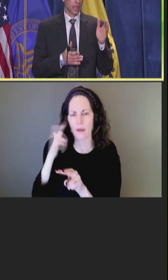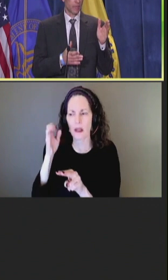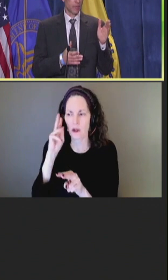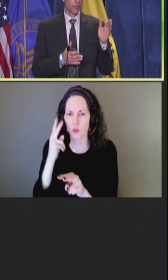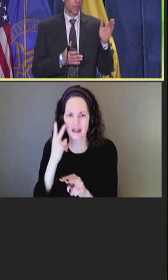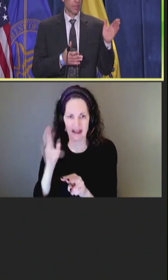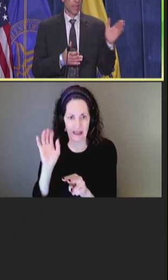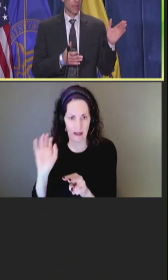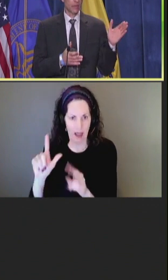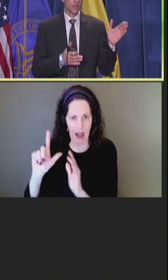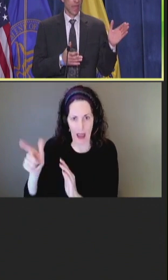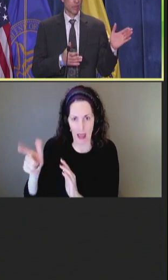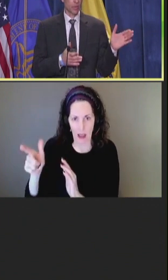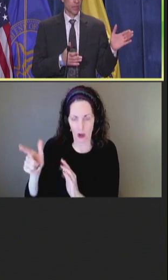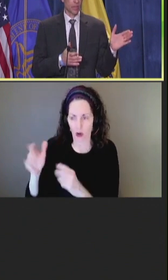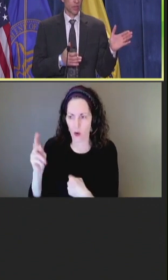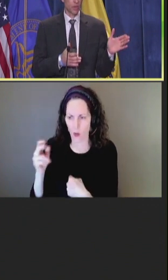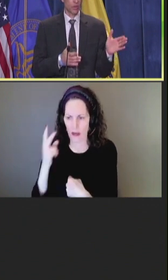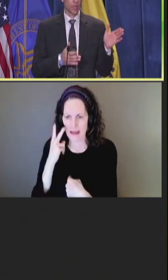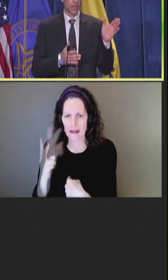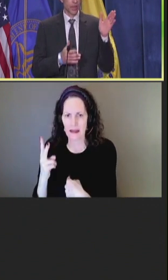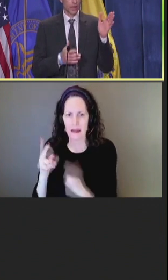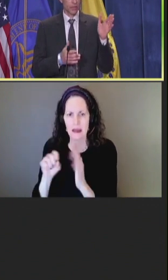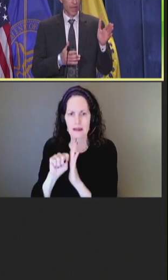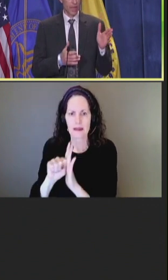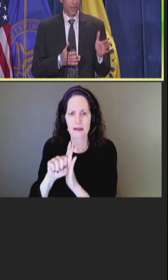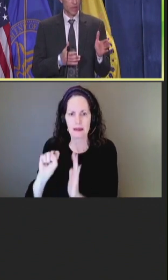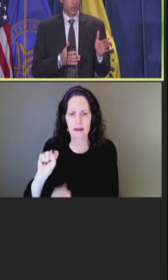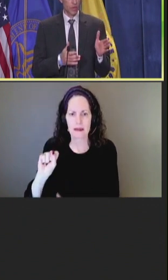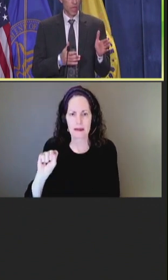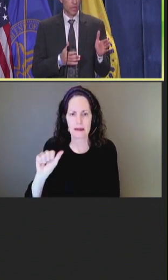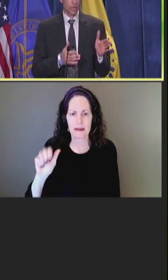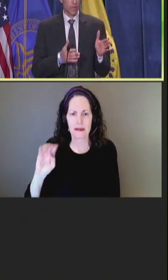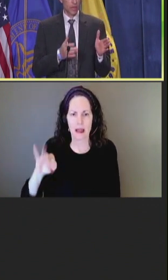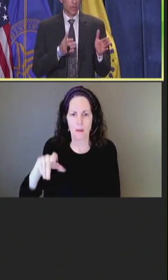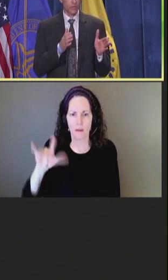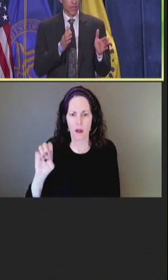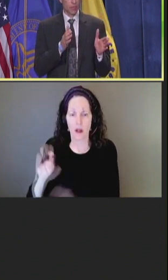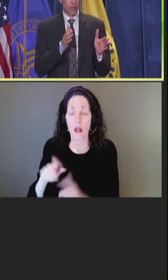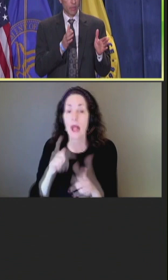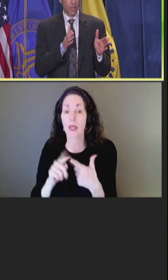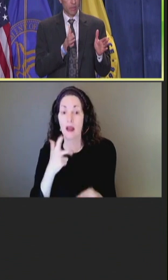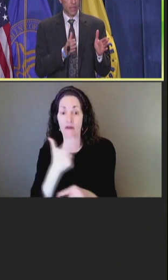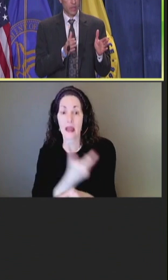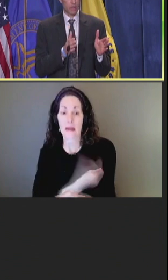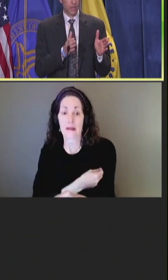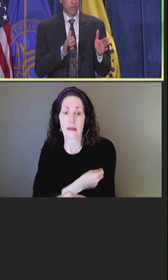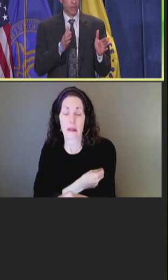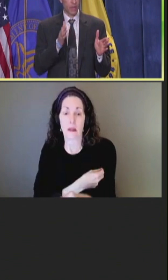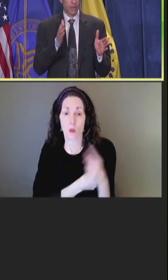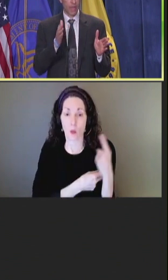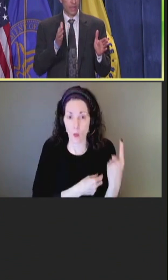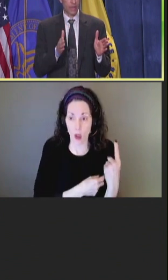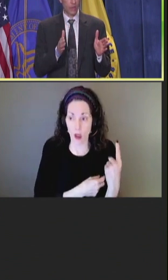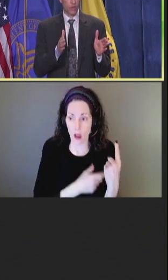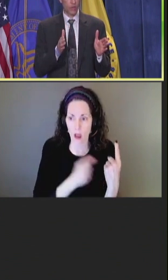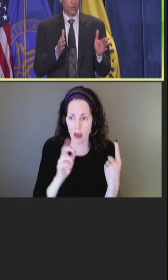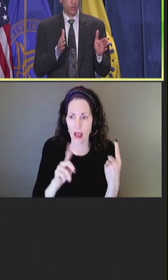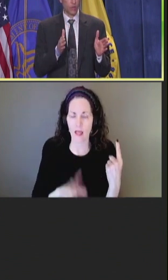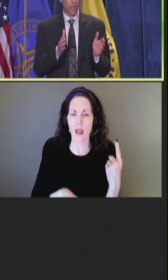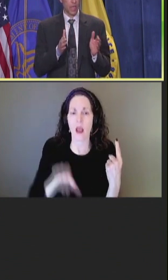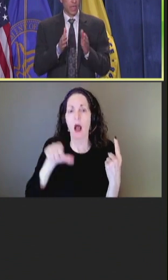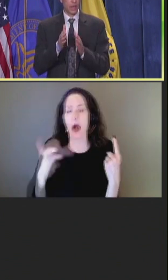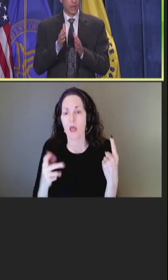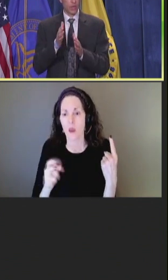a baseline sample, which is not shown. Then there's vaccine dose 1, followed by a randomization event, followed by a vaccine dose